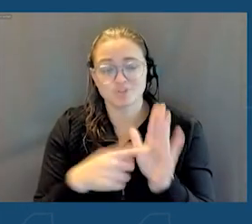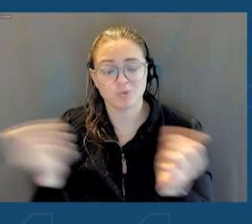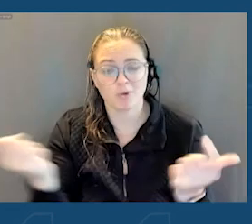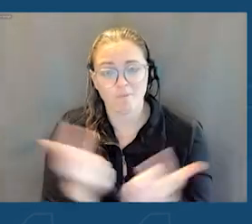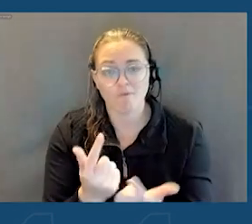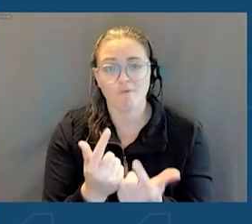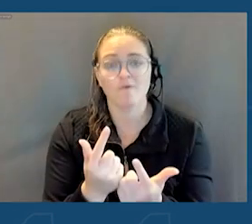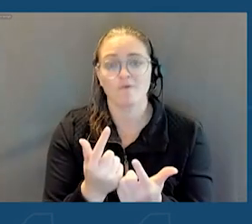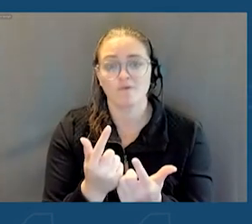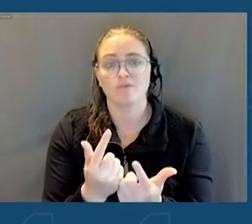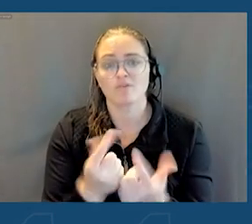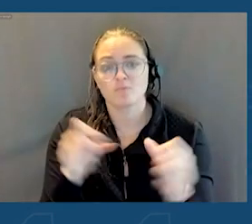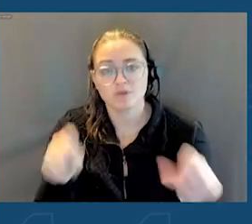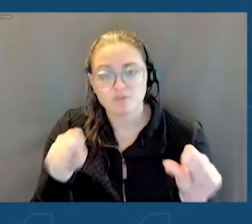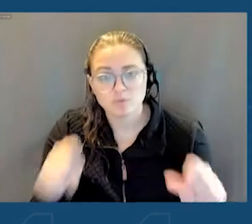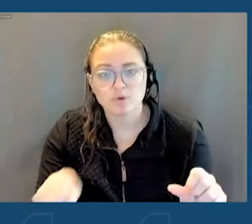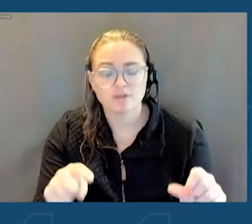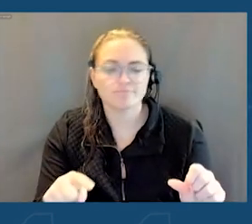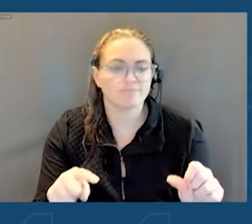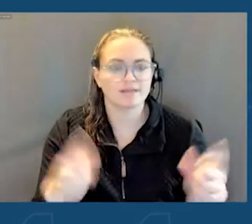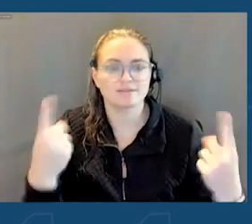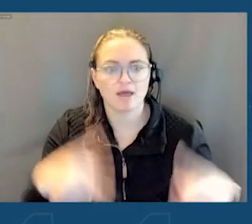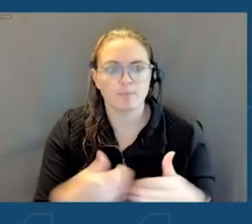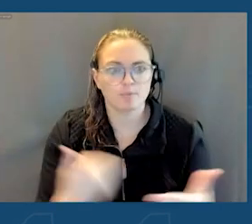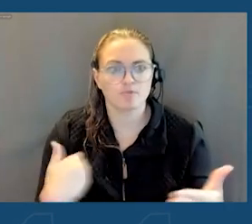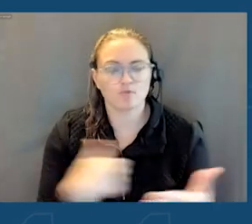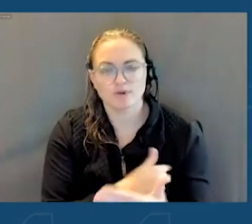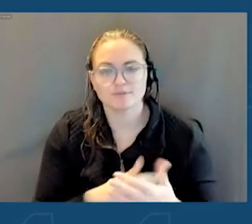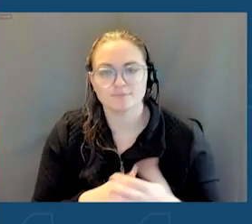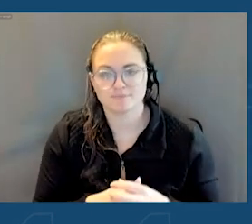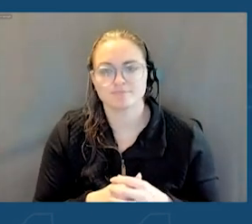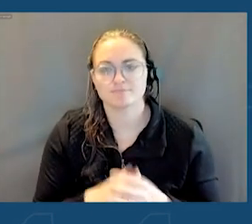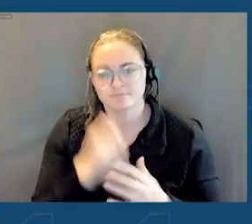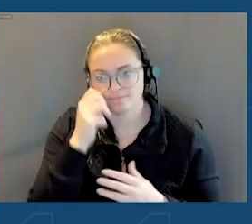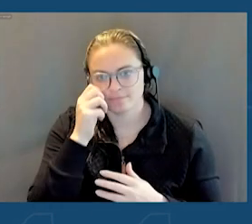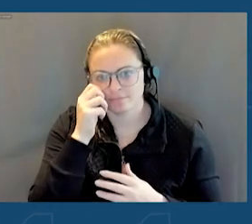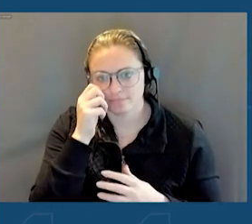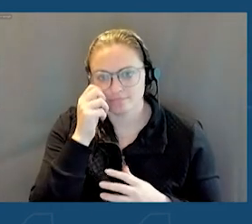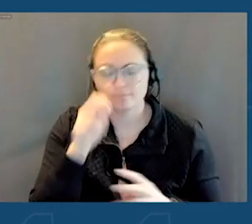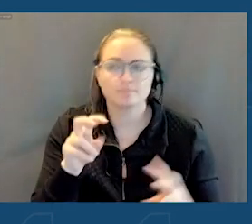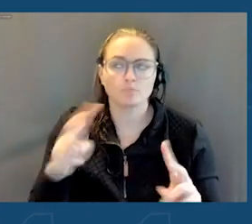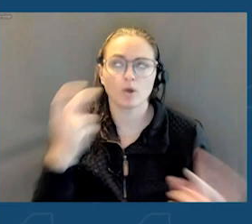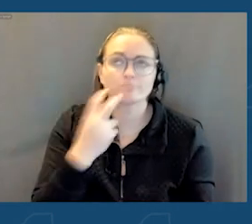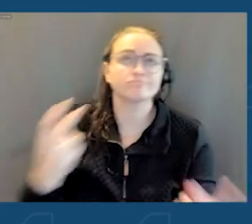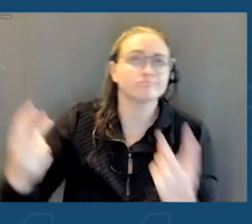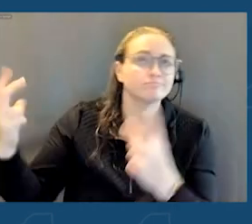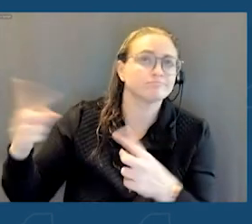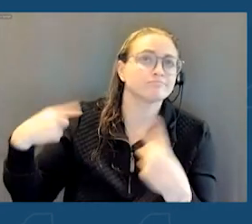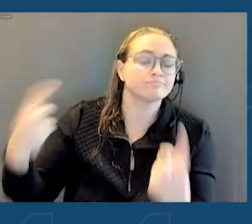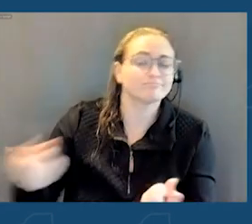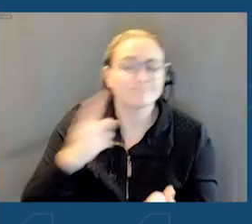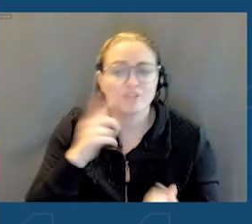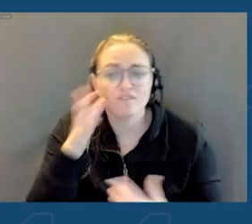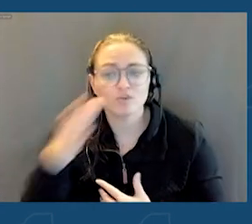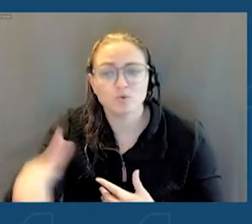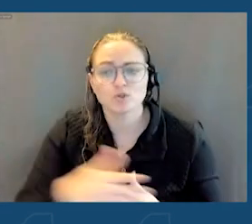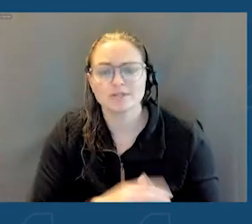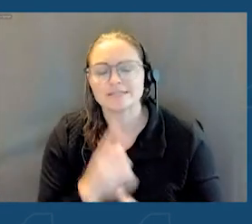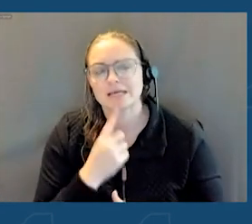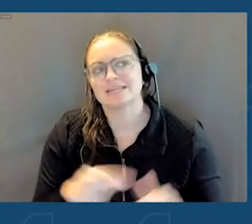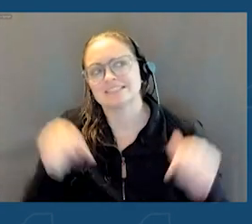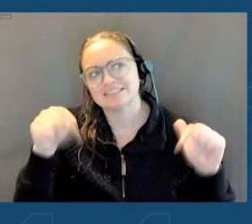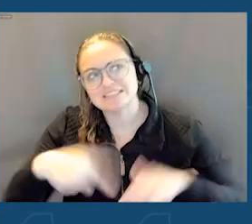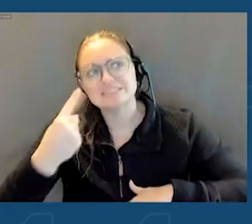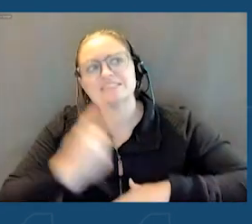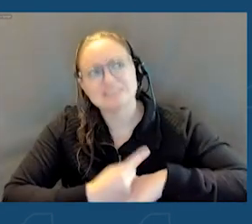great possibility that is unfolding before our very eyes. We'll look back at this day sometime in the future and say, this is the day